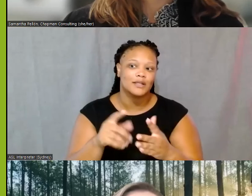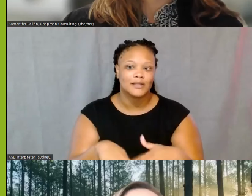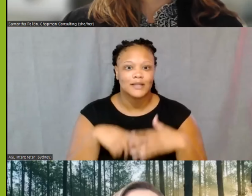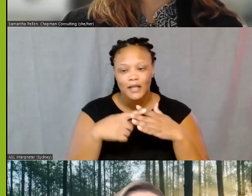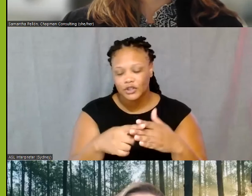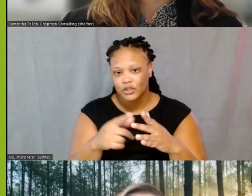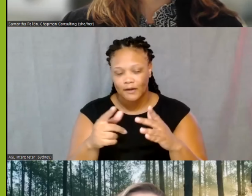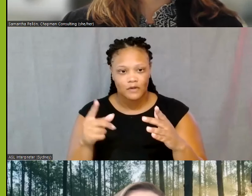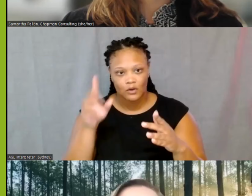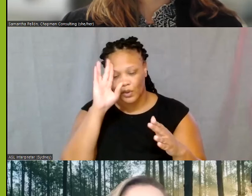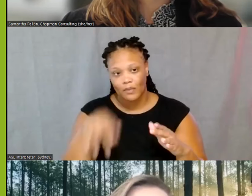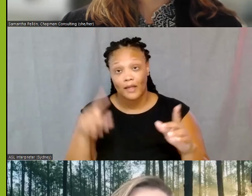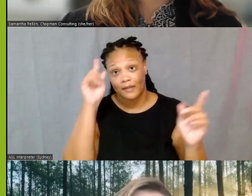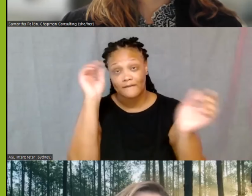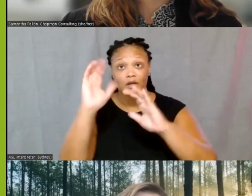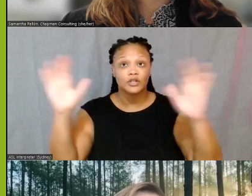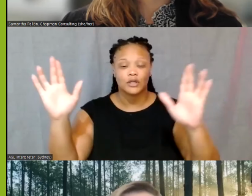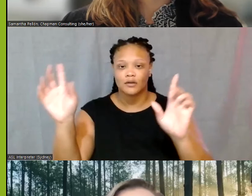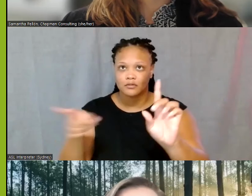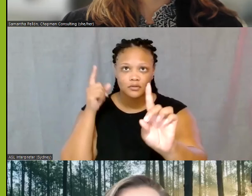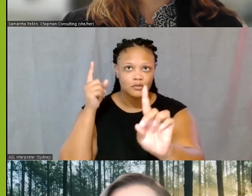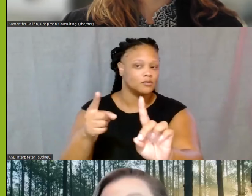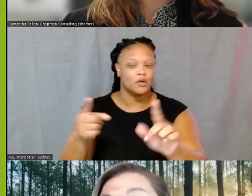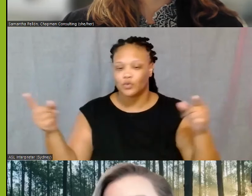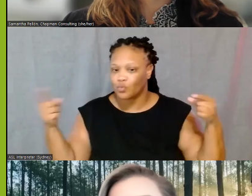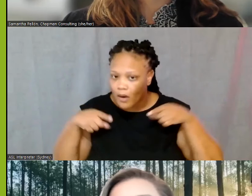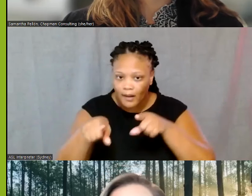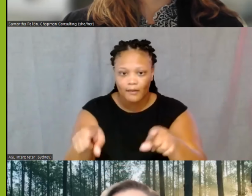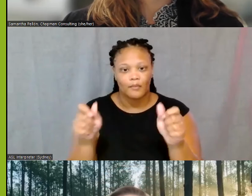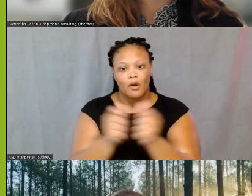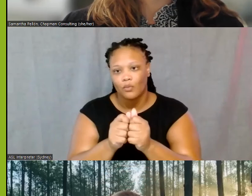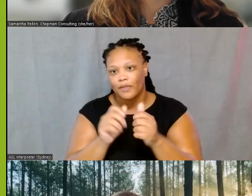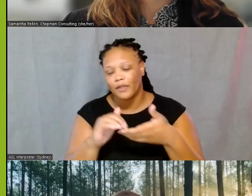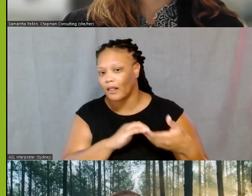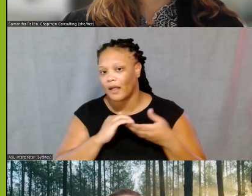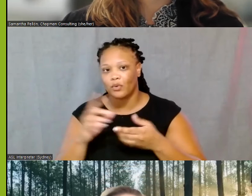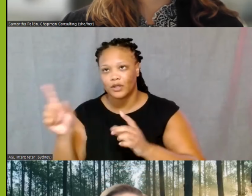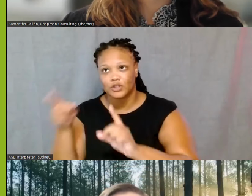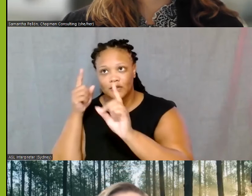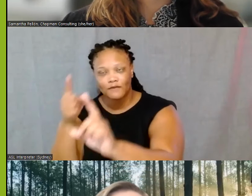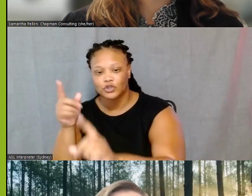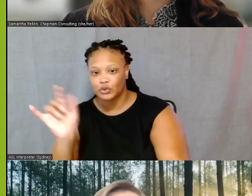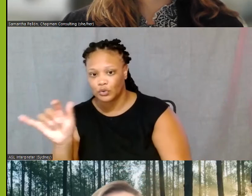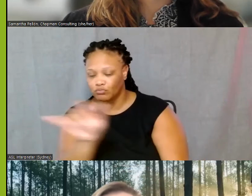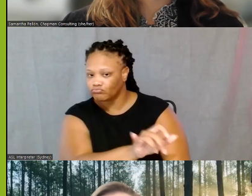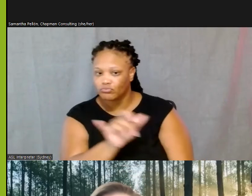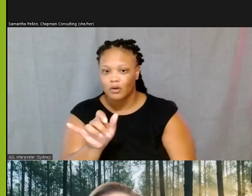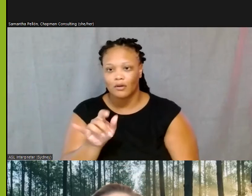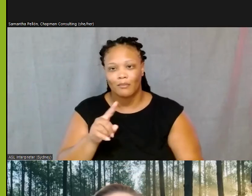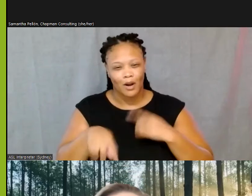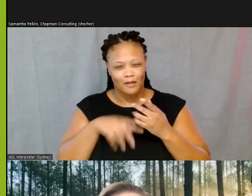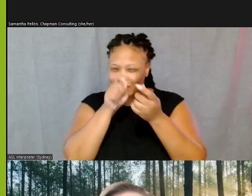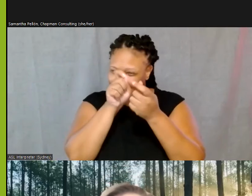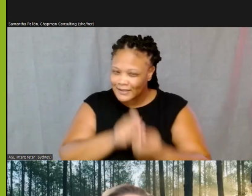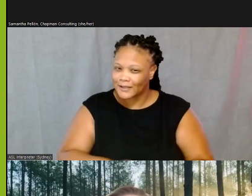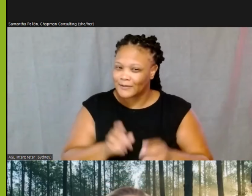the vision for it is right on par with where the collaborative's vision is. But I think the devil's in the details, and this